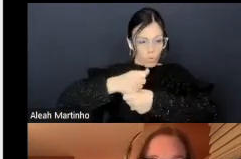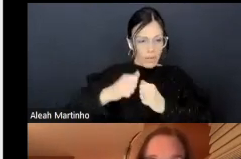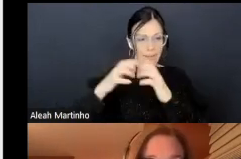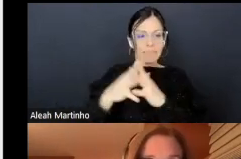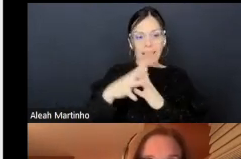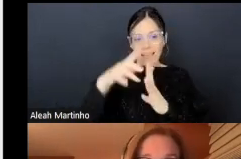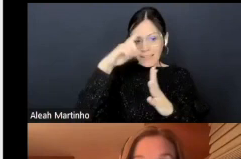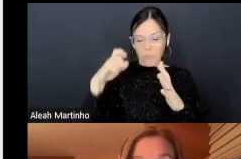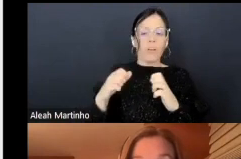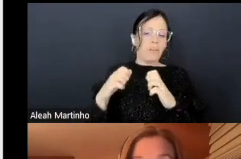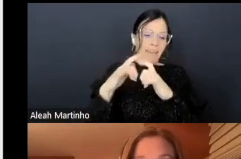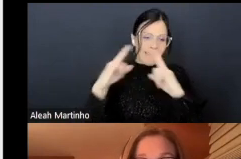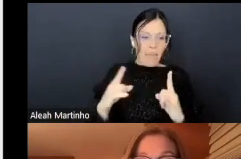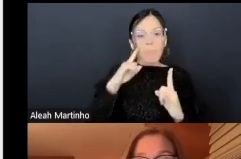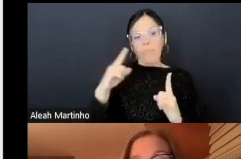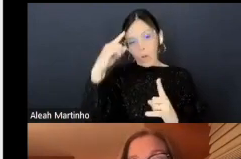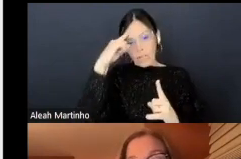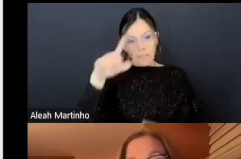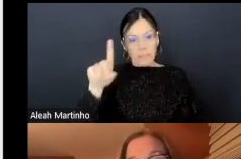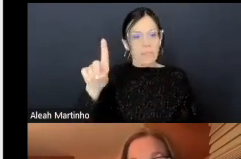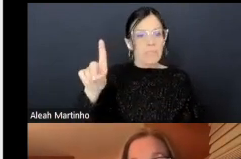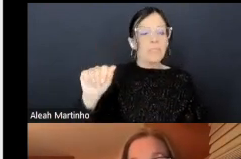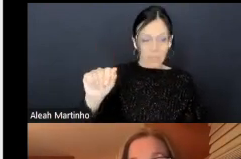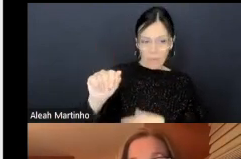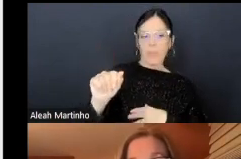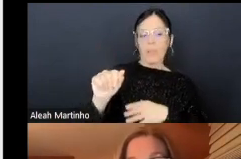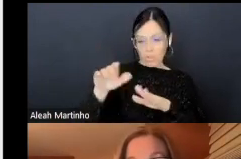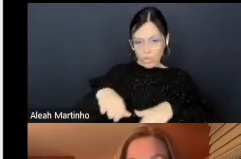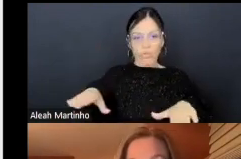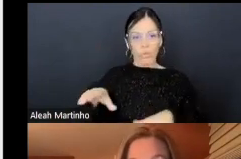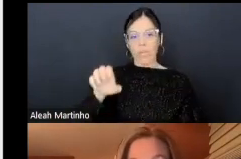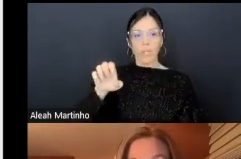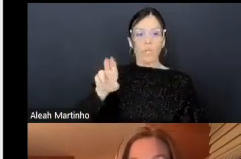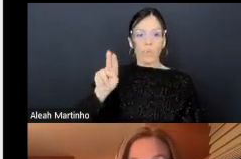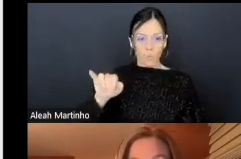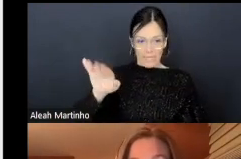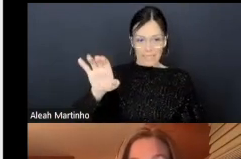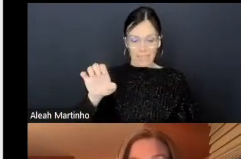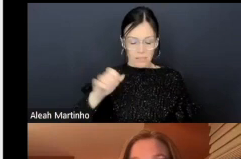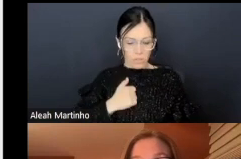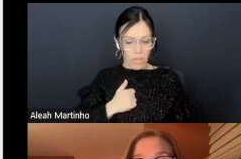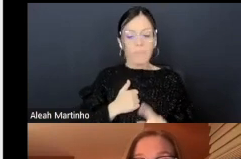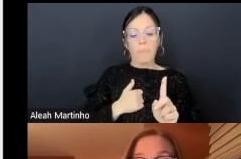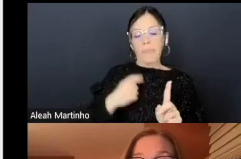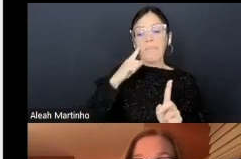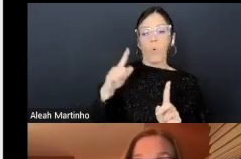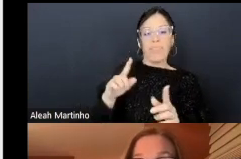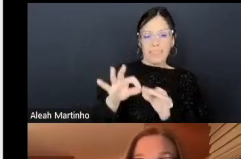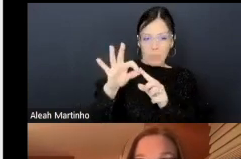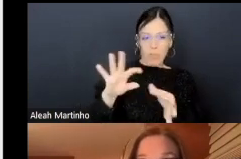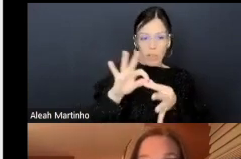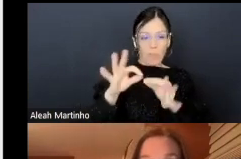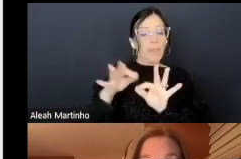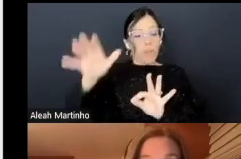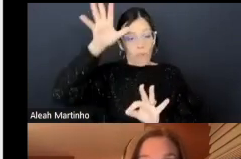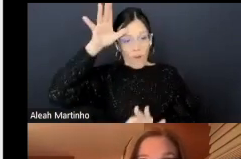intellectually disabled children leading to the eventual founding of the special olympics their father joseph